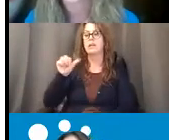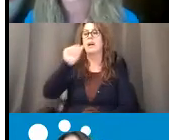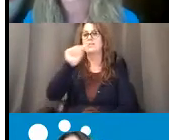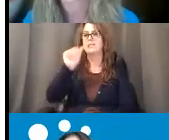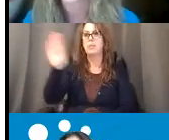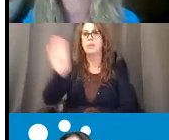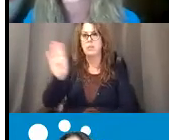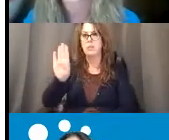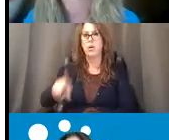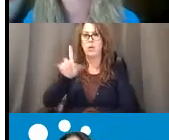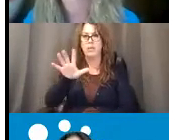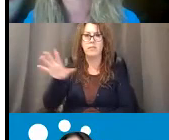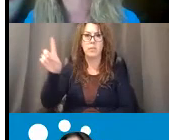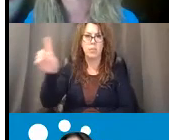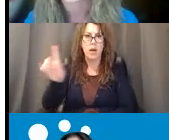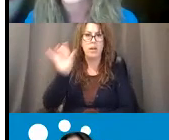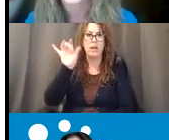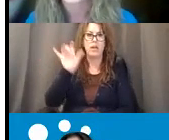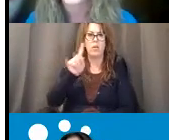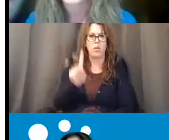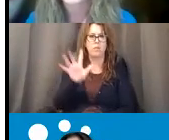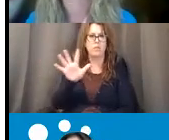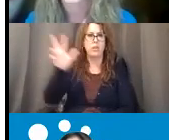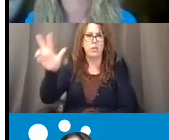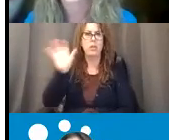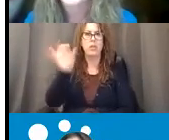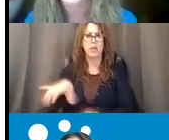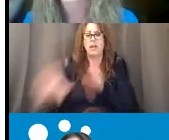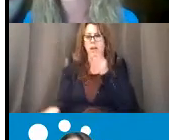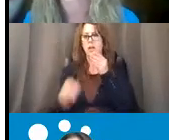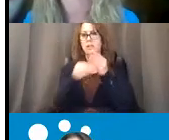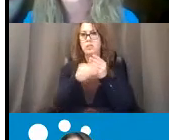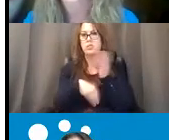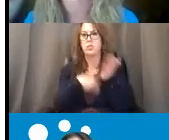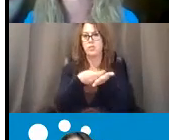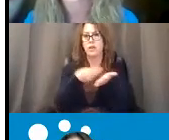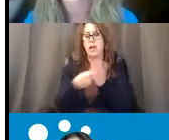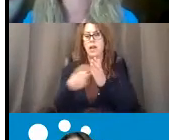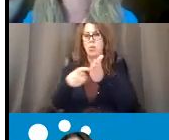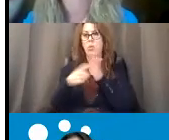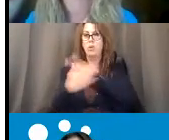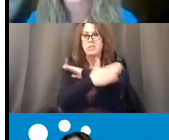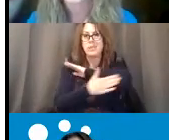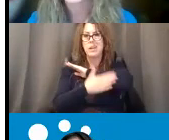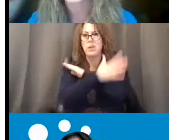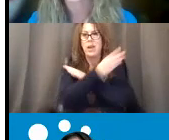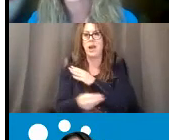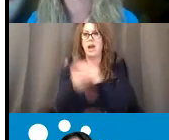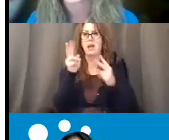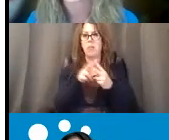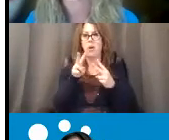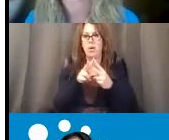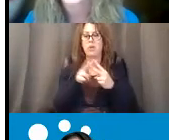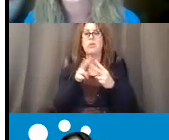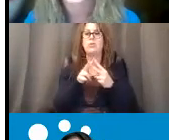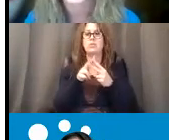Prevention Services Act by offering additional funding and requires counties and their partners to develop a comprehensive plan